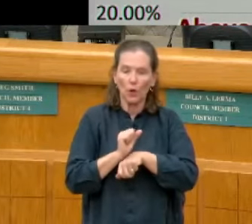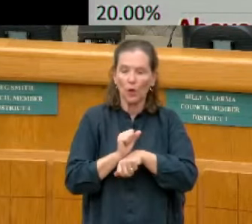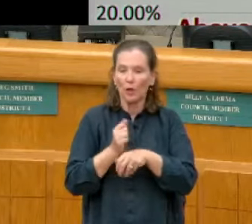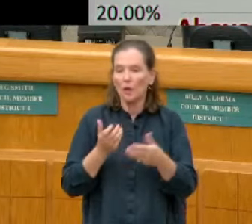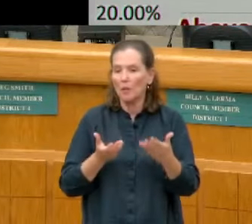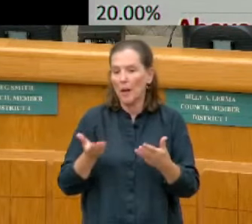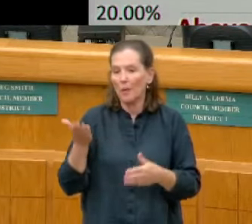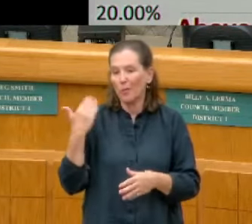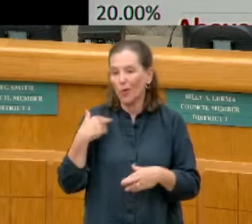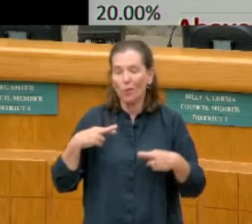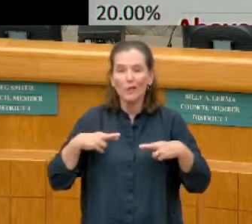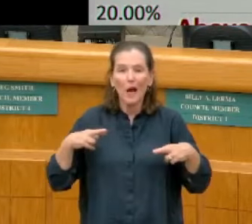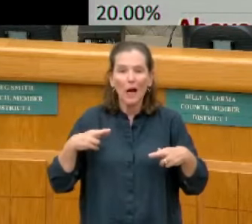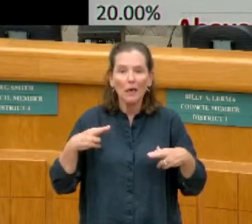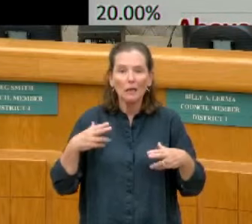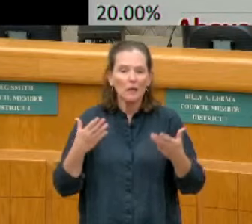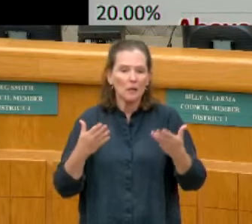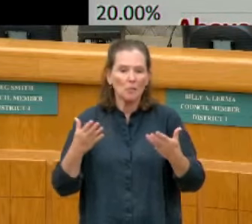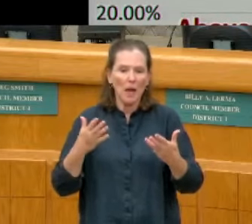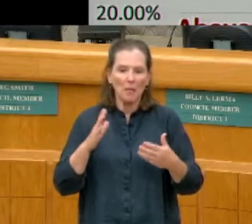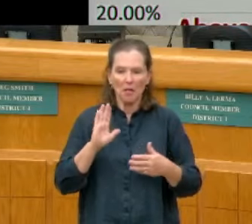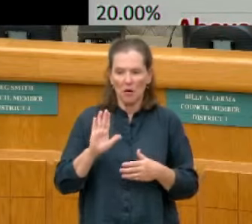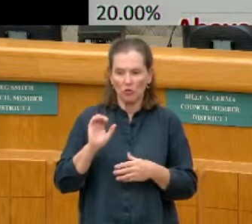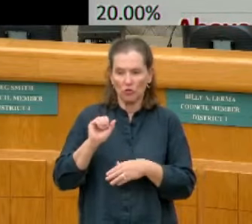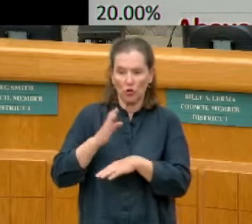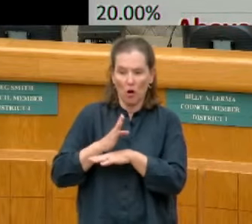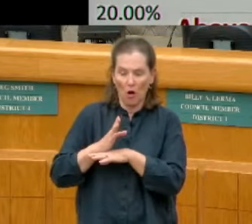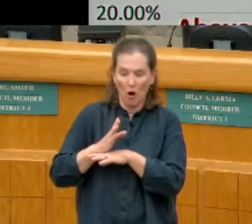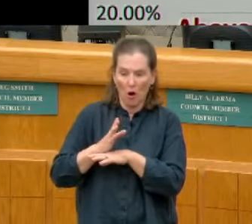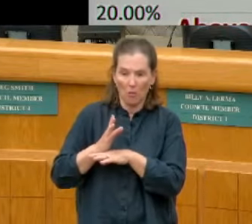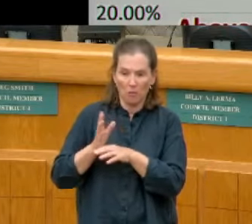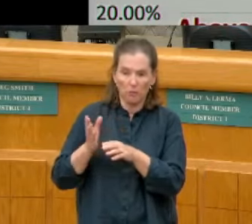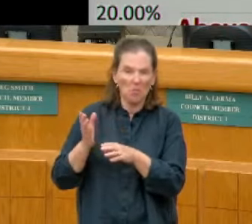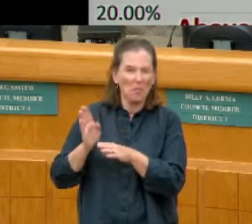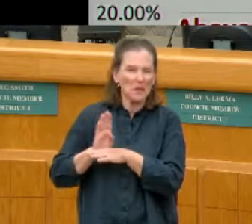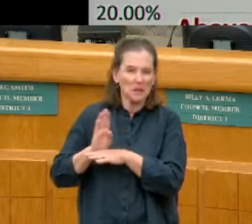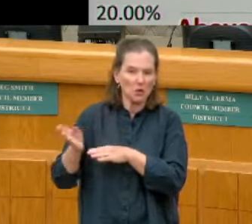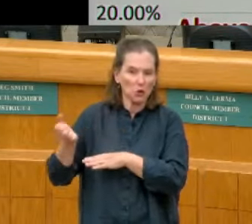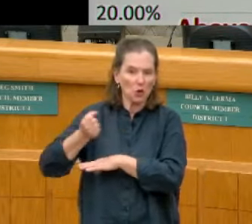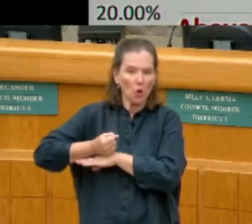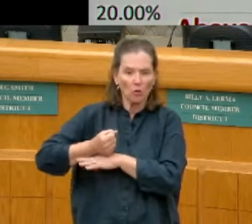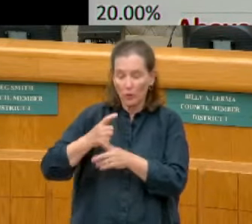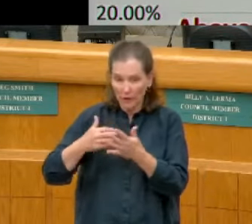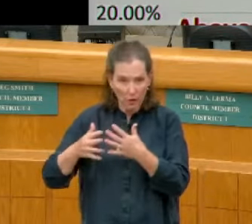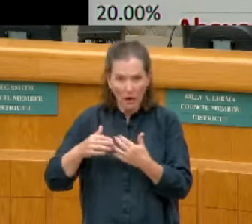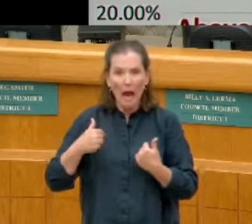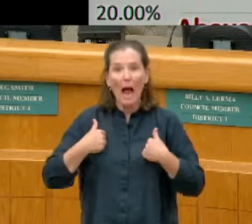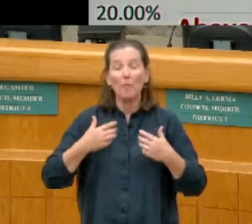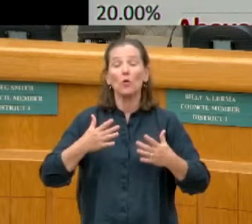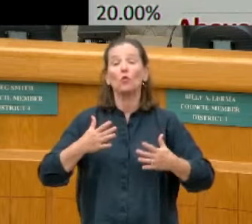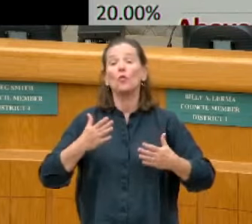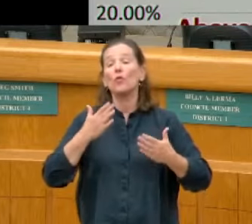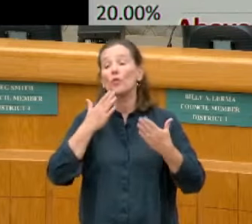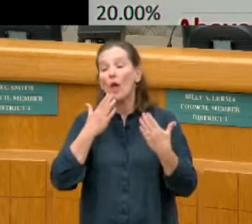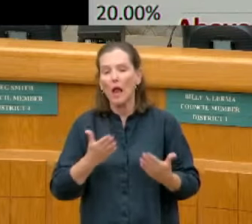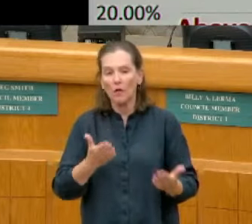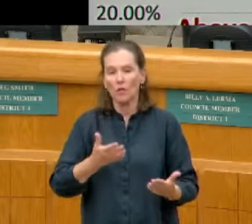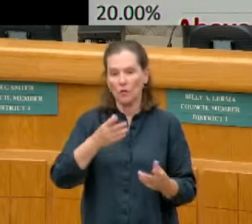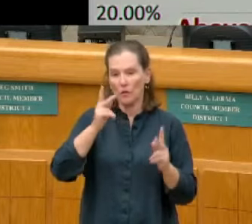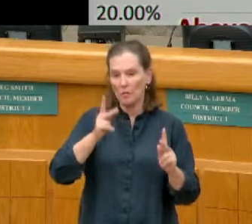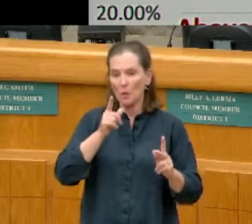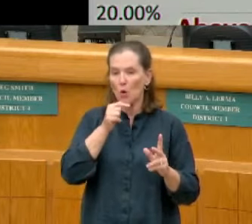come out into a new workforce environment, the bottom line is I come to express my gratitude. I'm grateful. I'm grateful